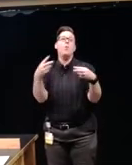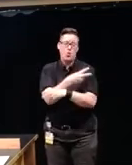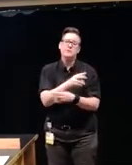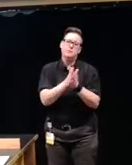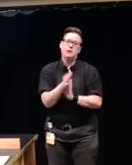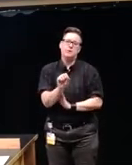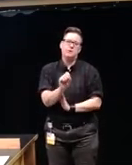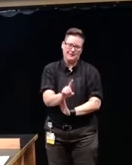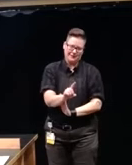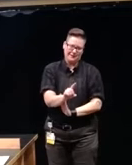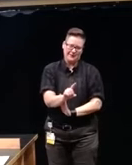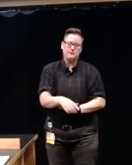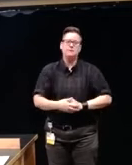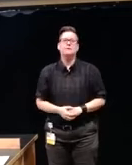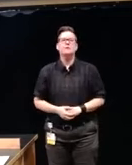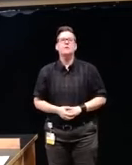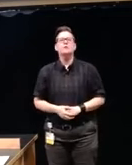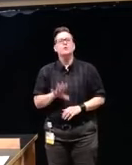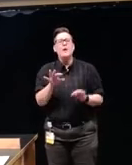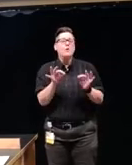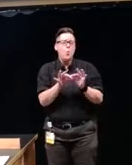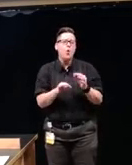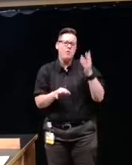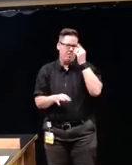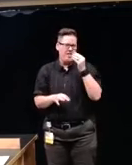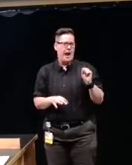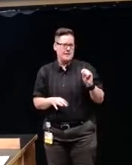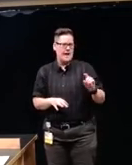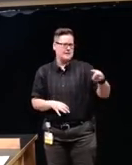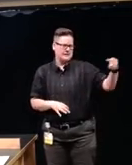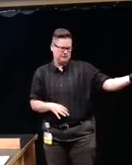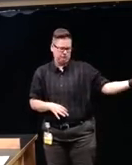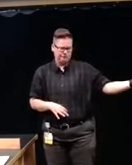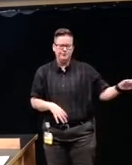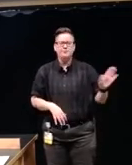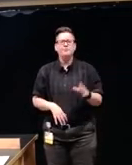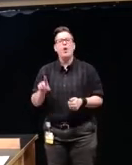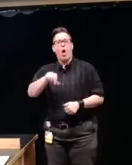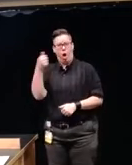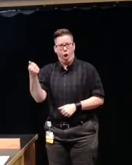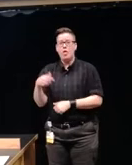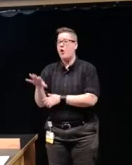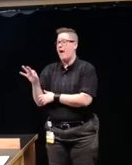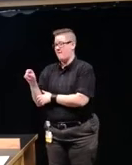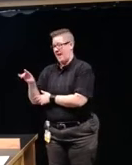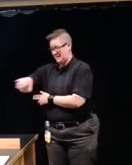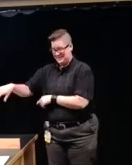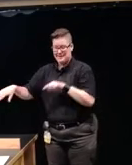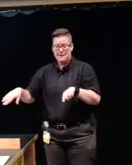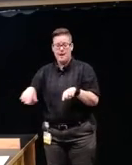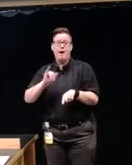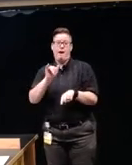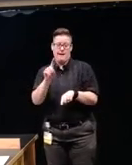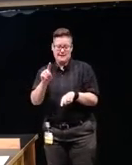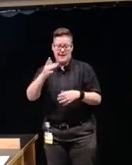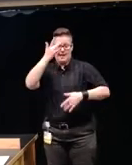off to the side, but it's worth keeping this in mind. The other distinction is illness anxiety disorder,